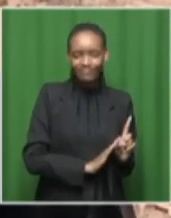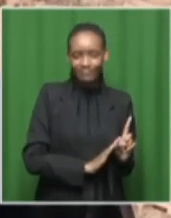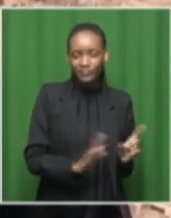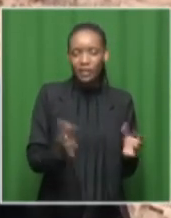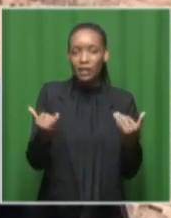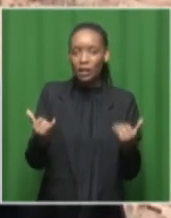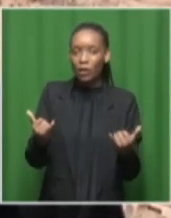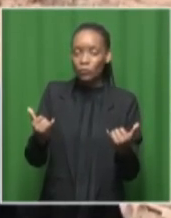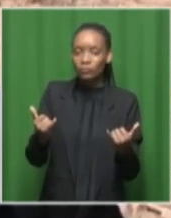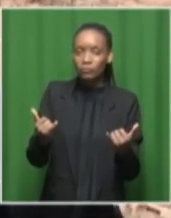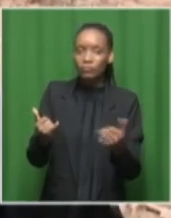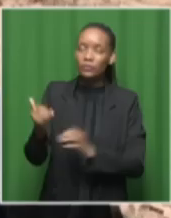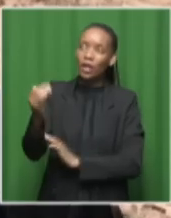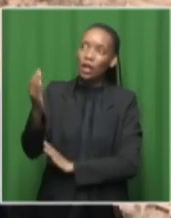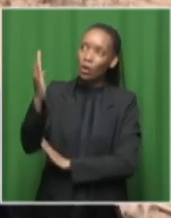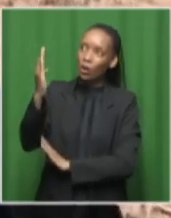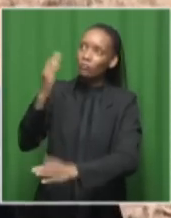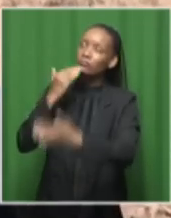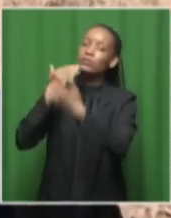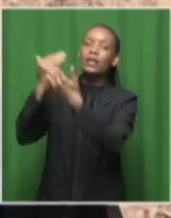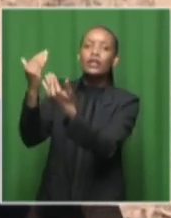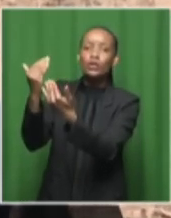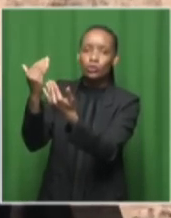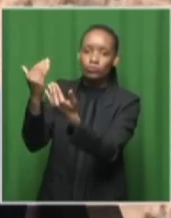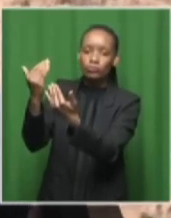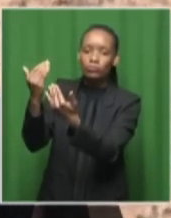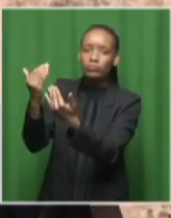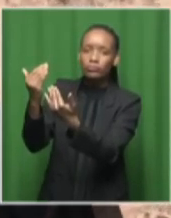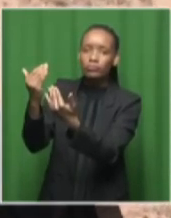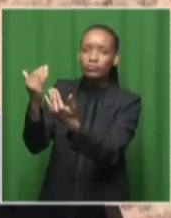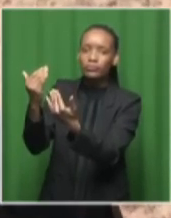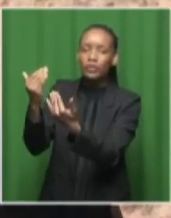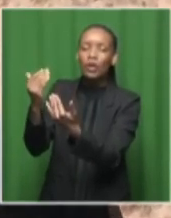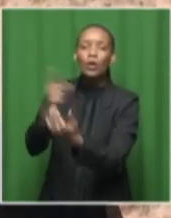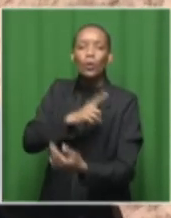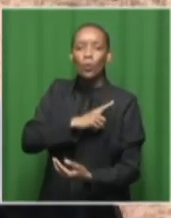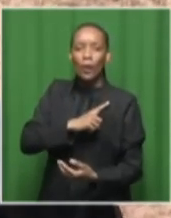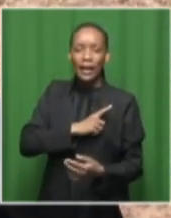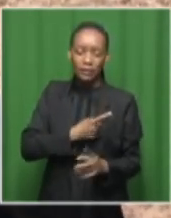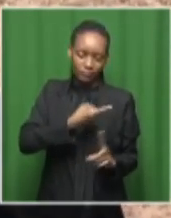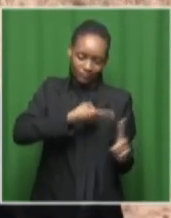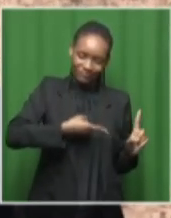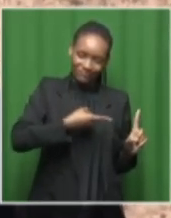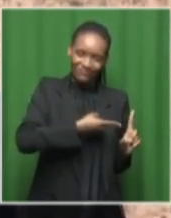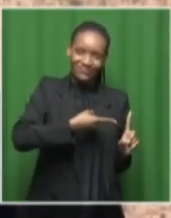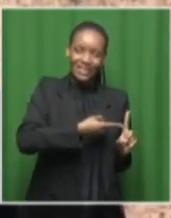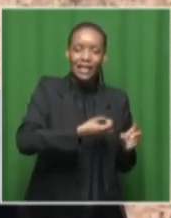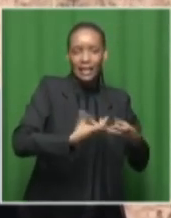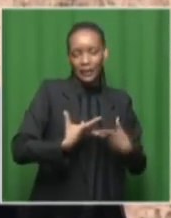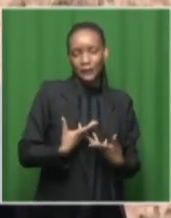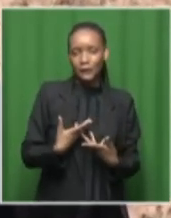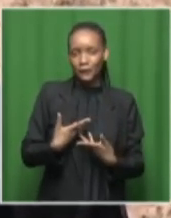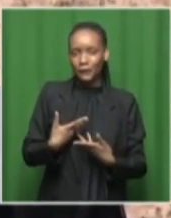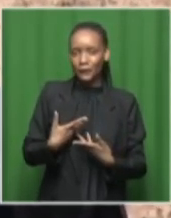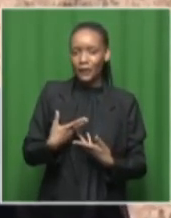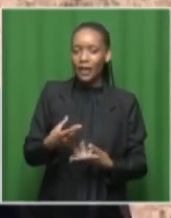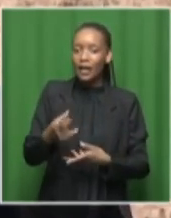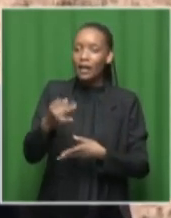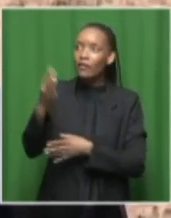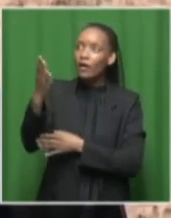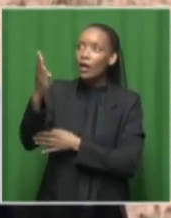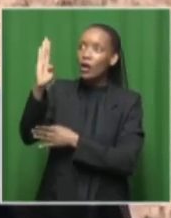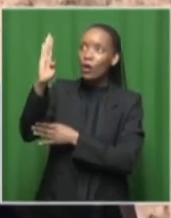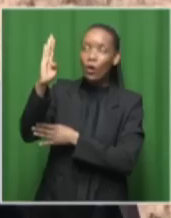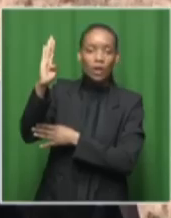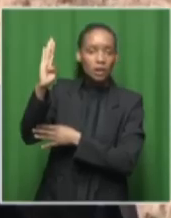for him, because if it was not for God, our leader was not going to